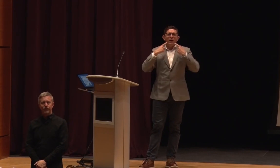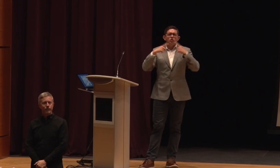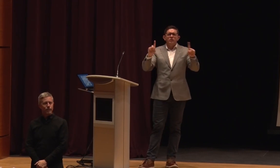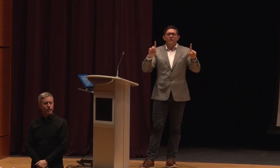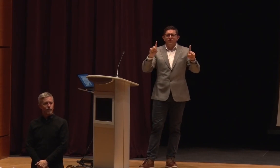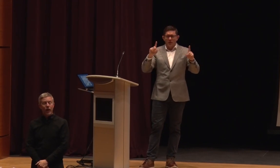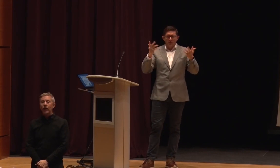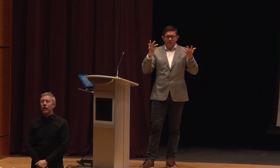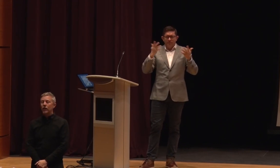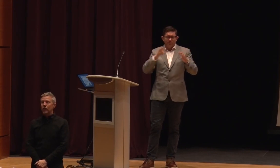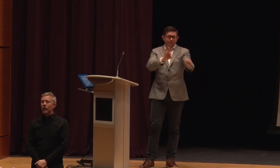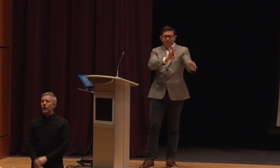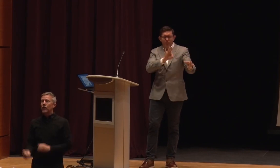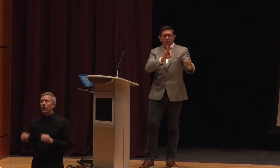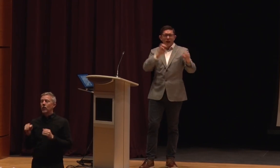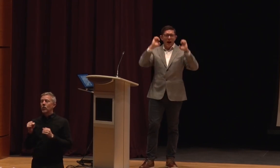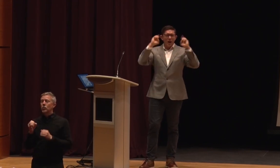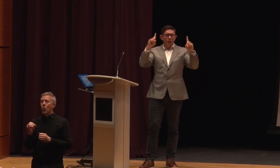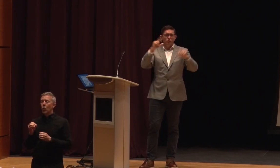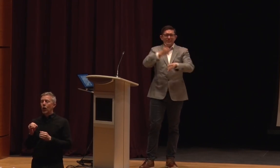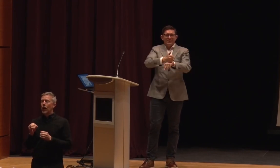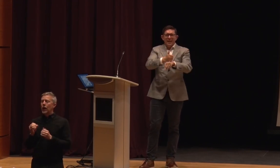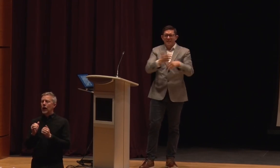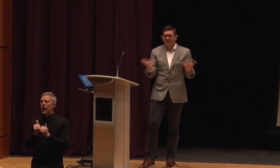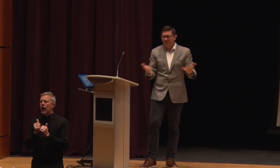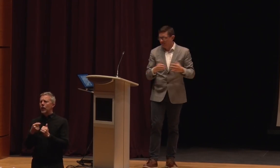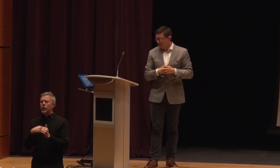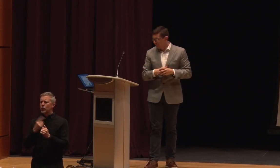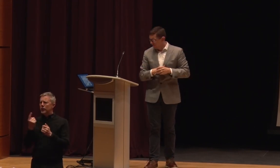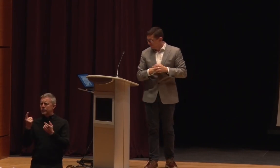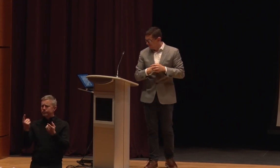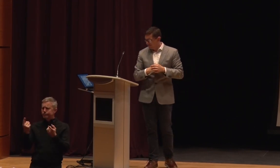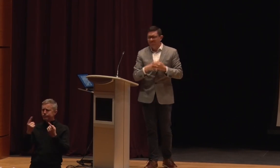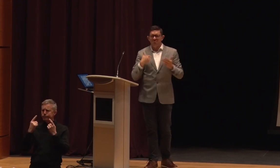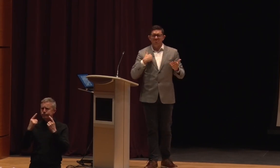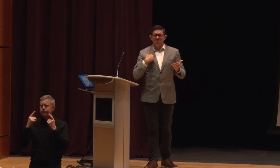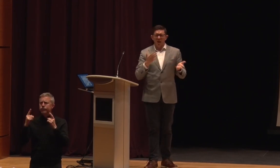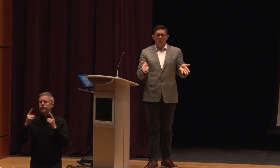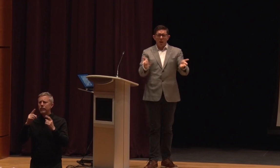So, how do you achieve the perfect educational setup?